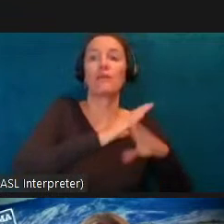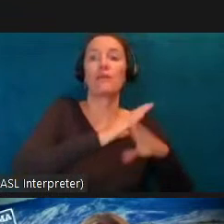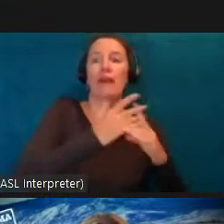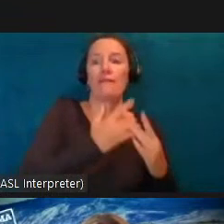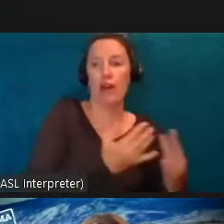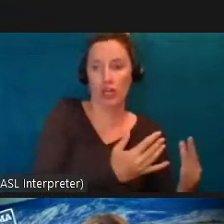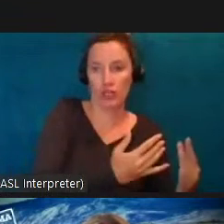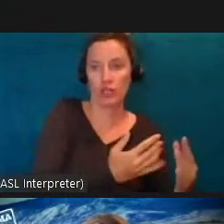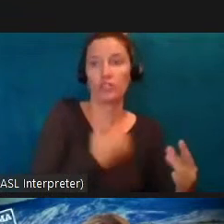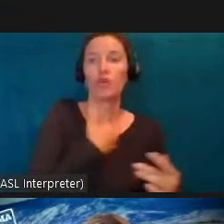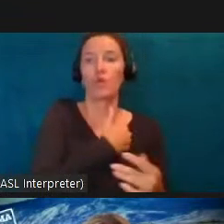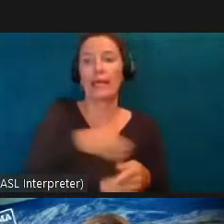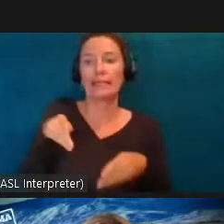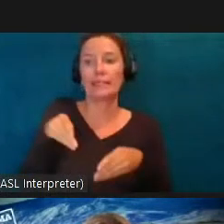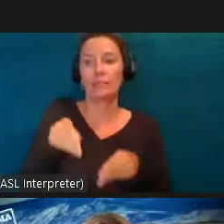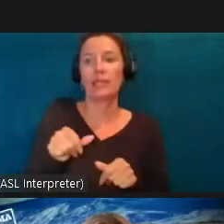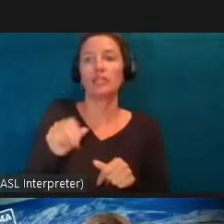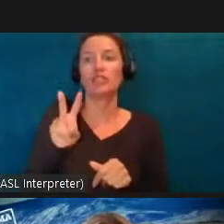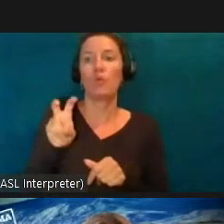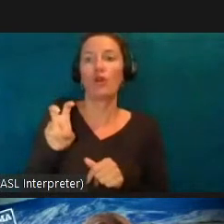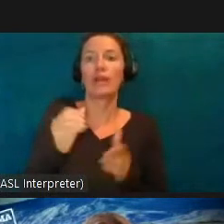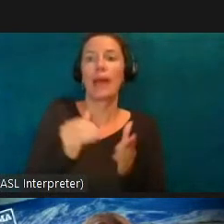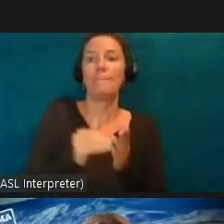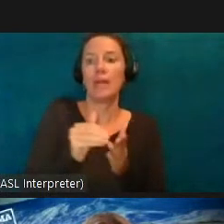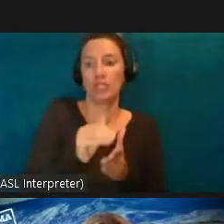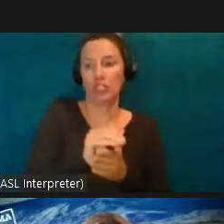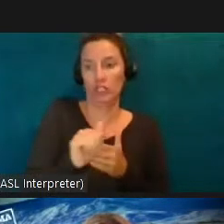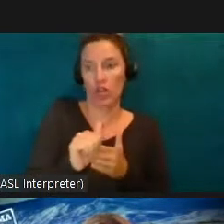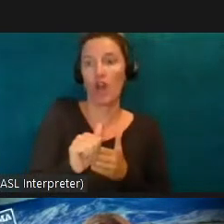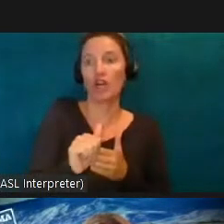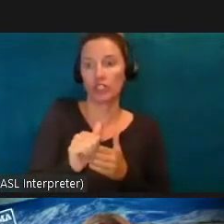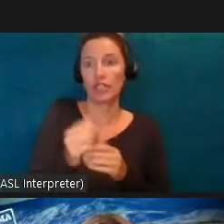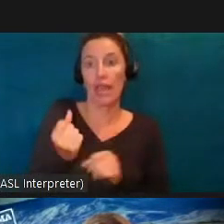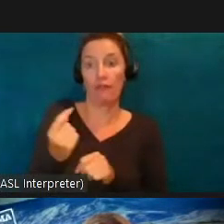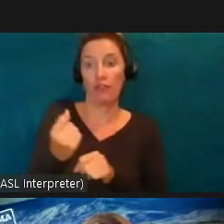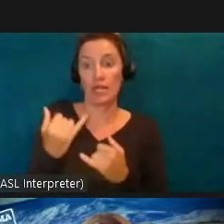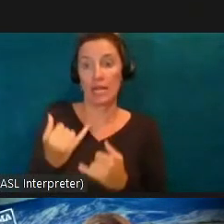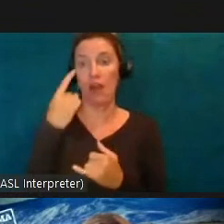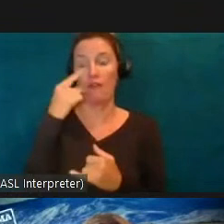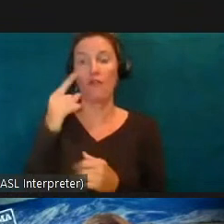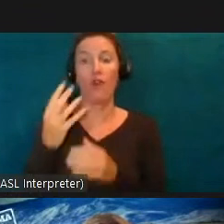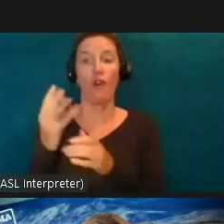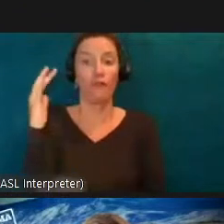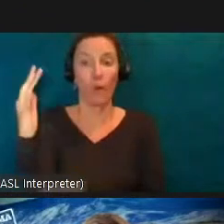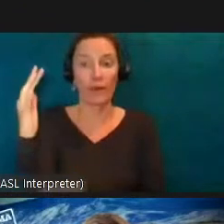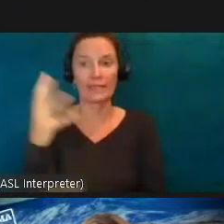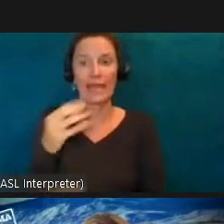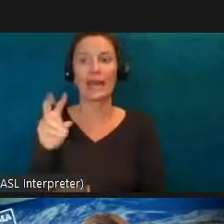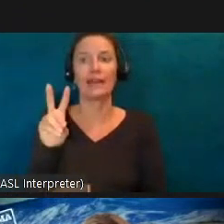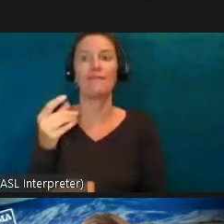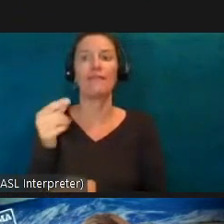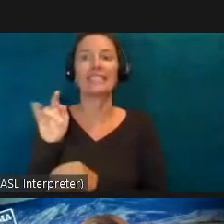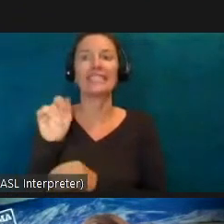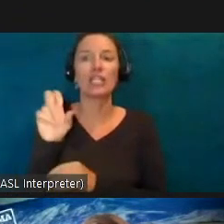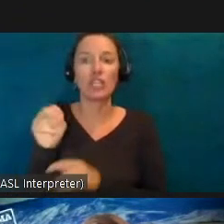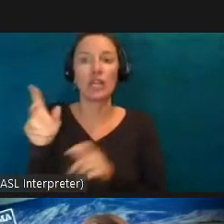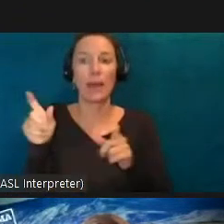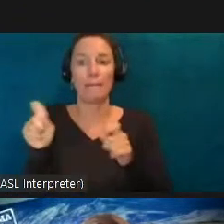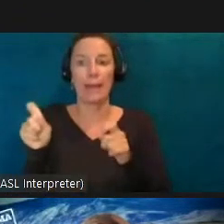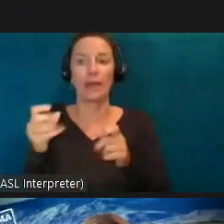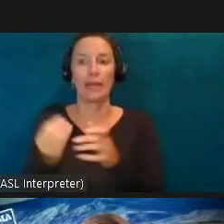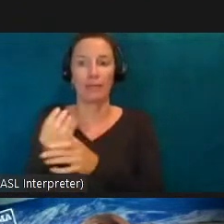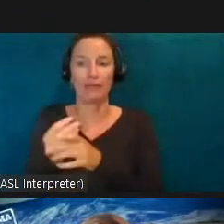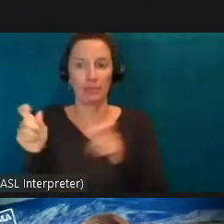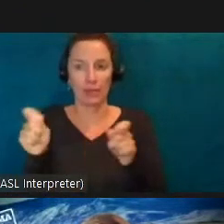$200 million per year now on forest health and forest management, vegetation management, essentially. This program is being run out